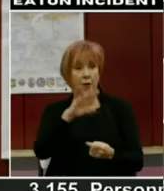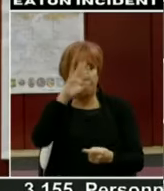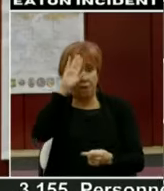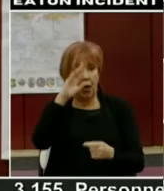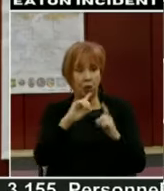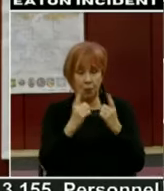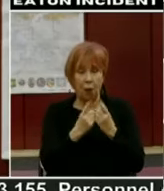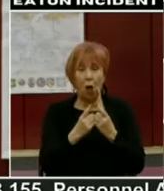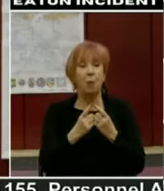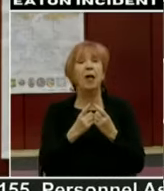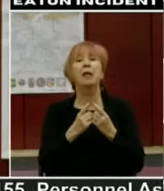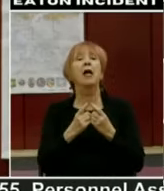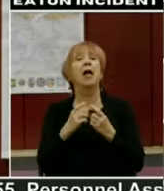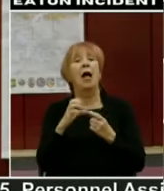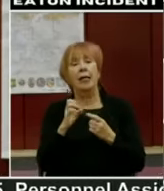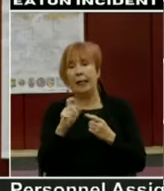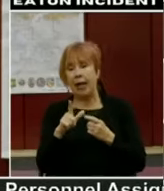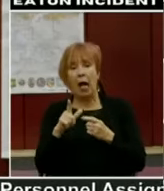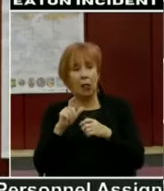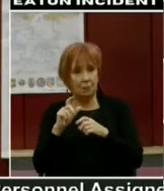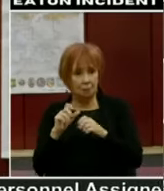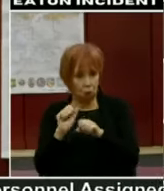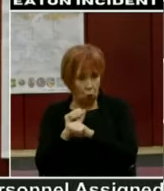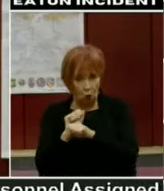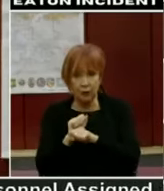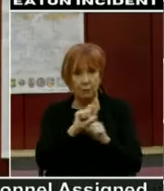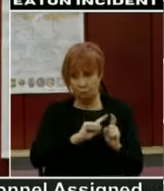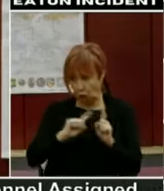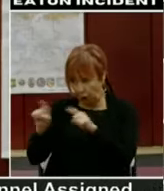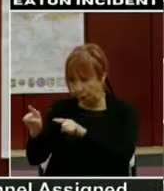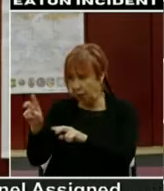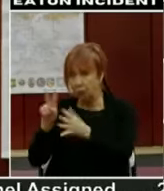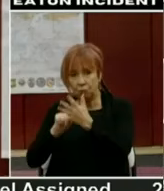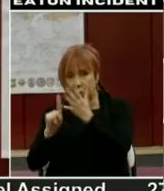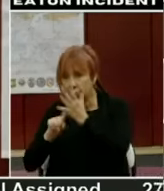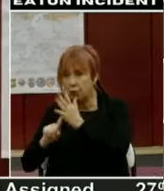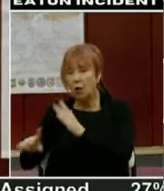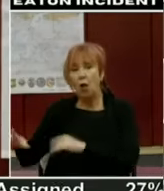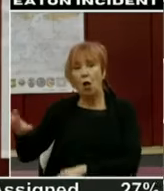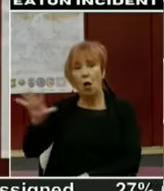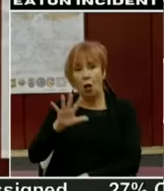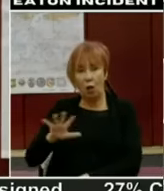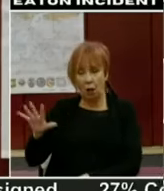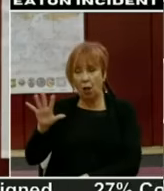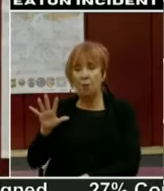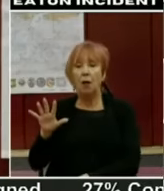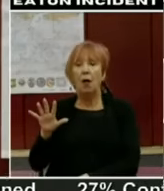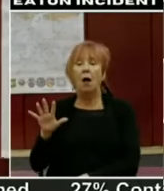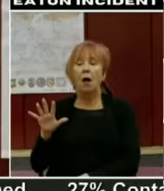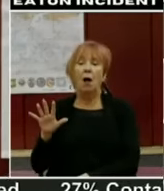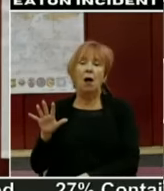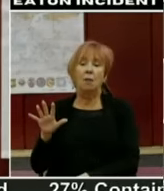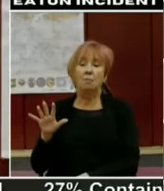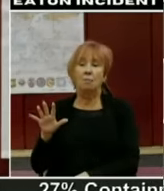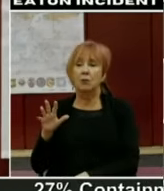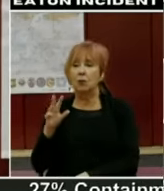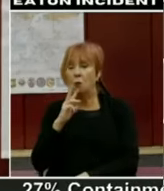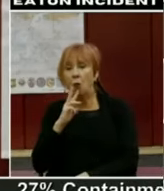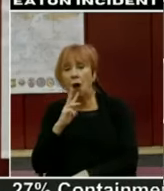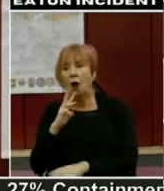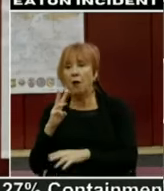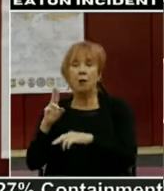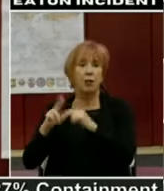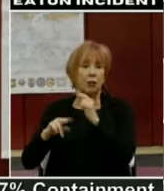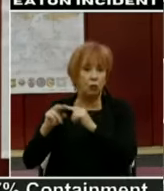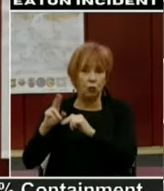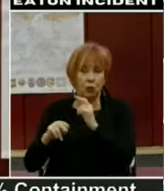been up and looking at the watershed that has been burned, including those portions of the watershed that you occupy in your homes, also with the commercial structures that